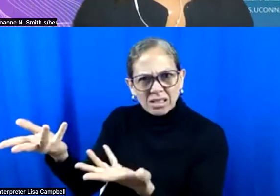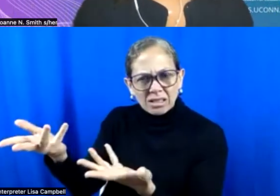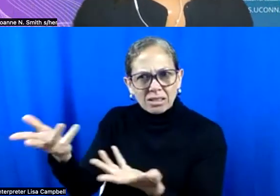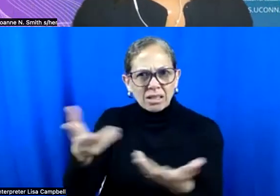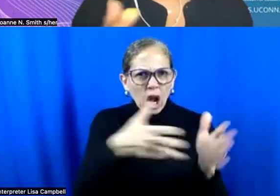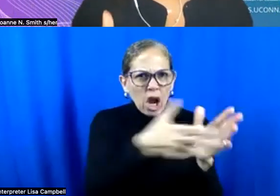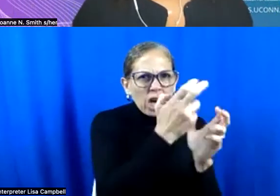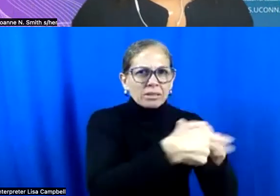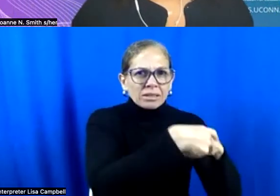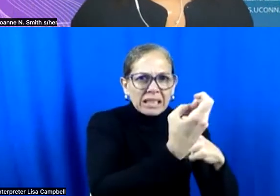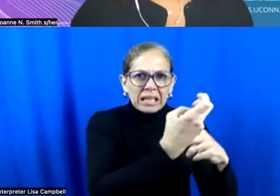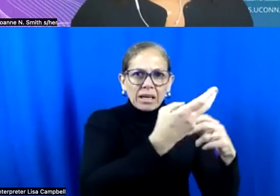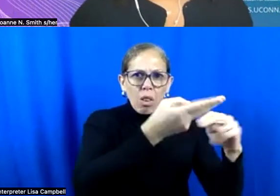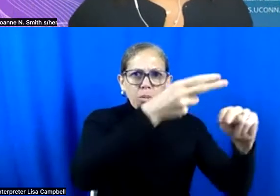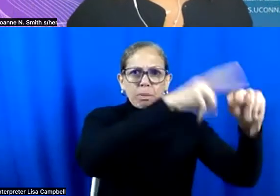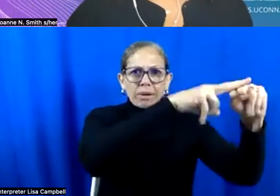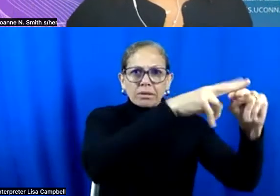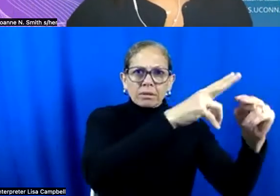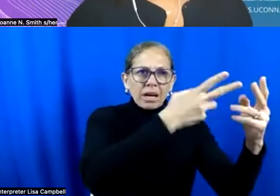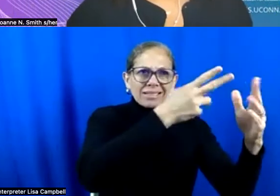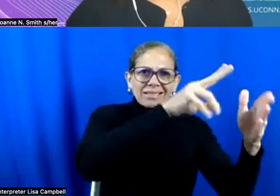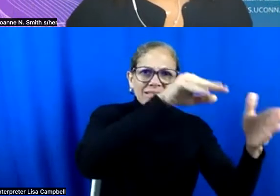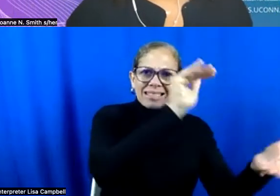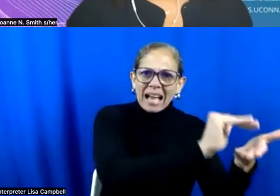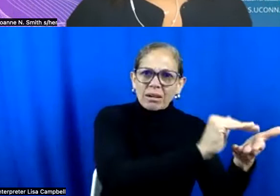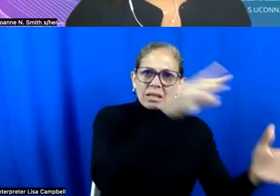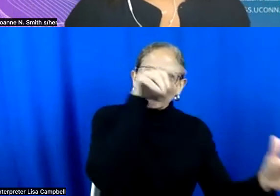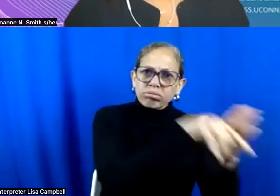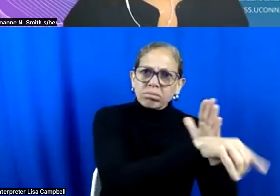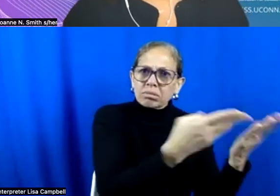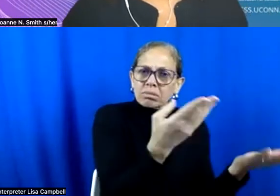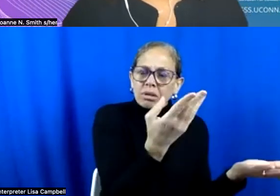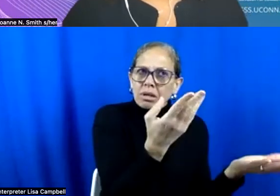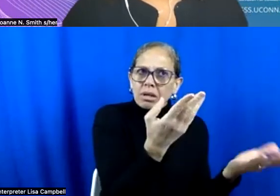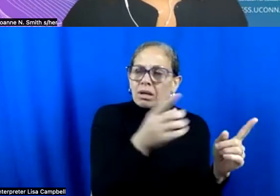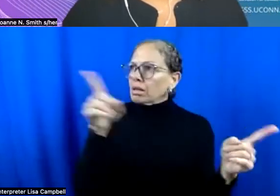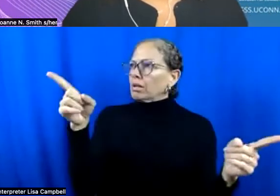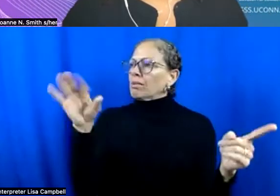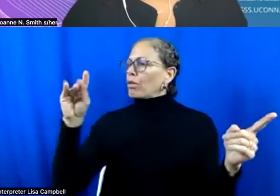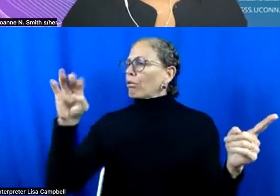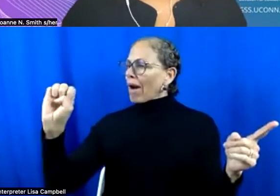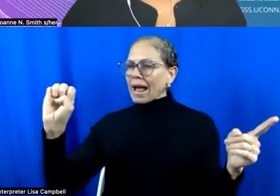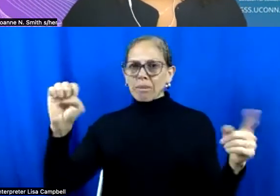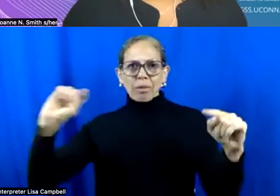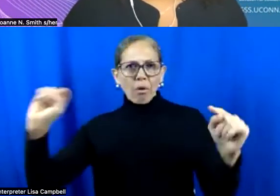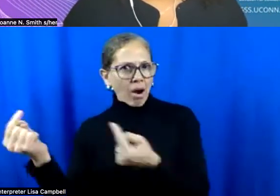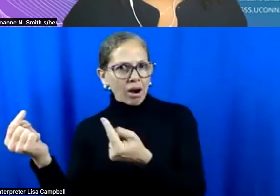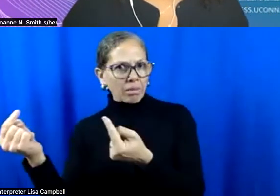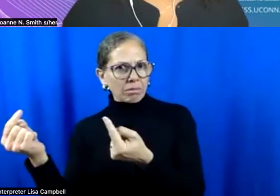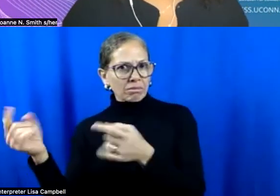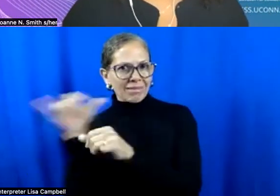know, other types of crimes. So then you're not associating the crimes and the harm that is